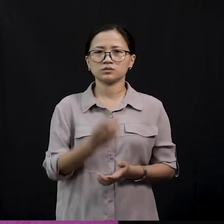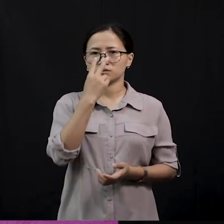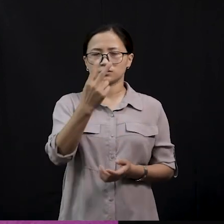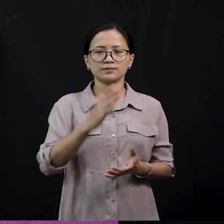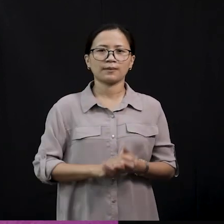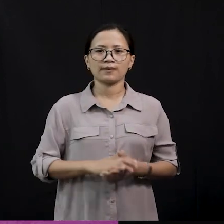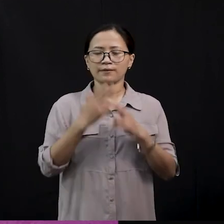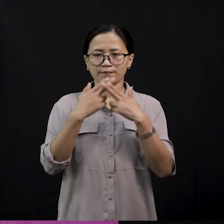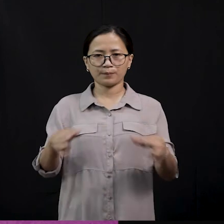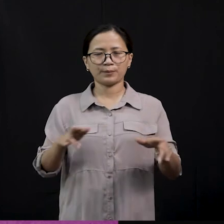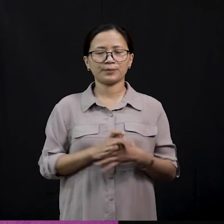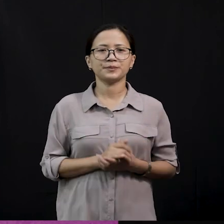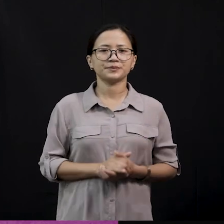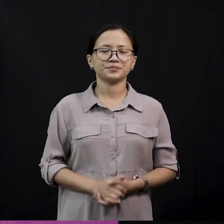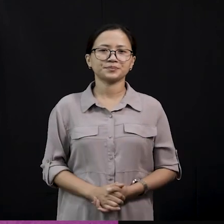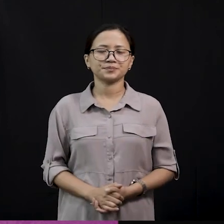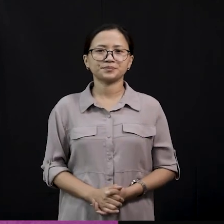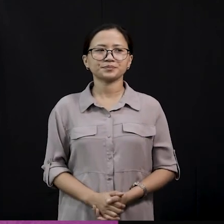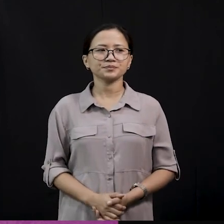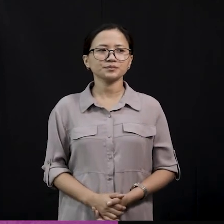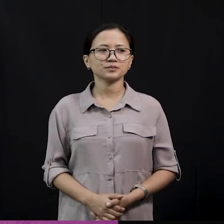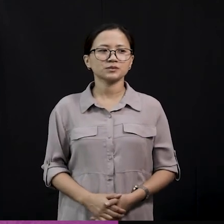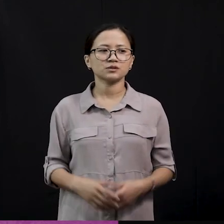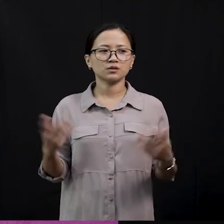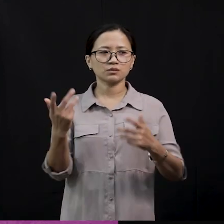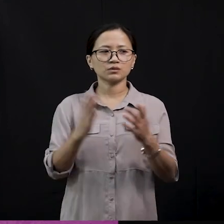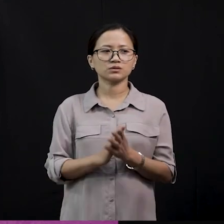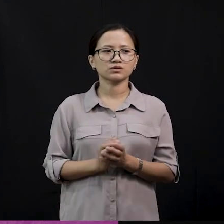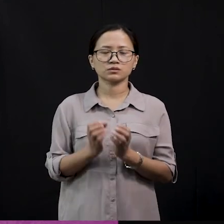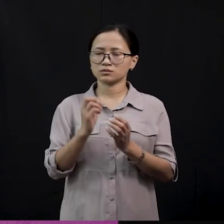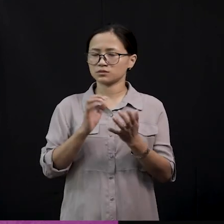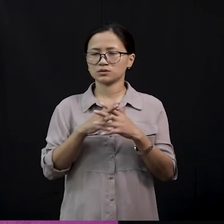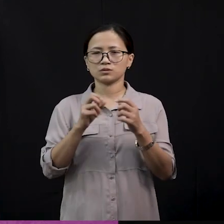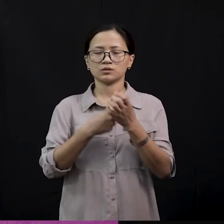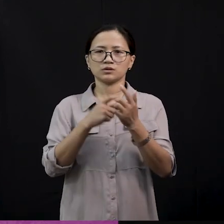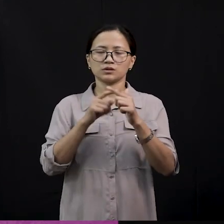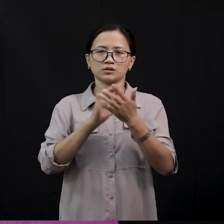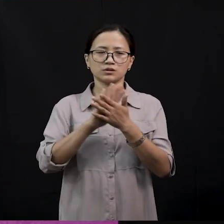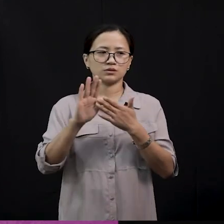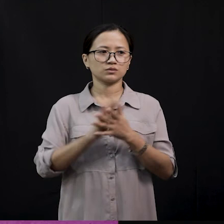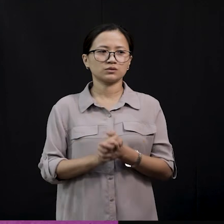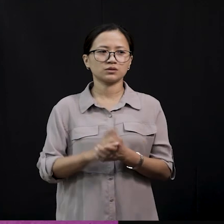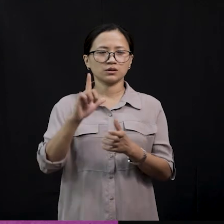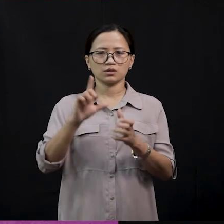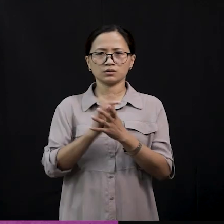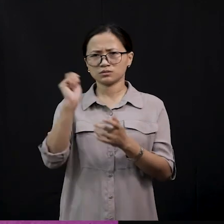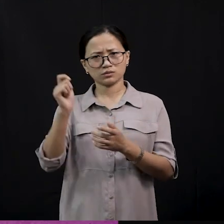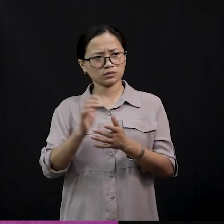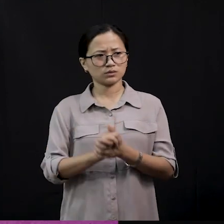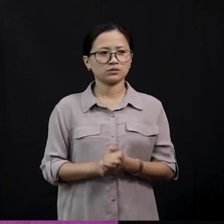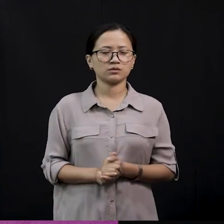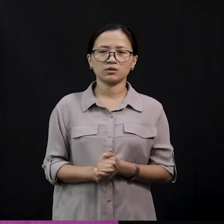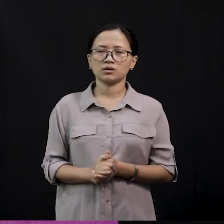was looking for freedom. What is worth laboring or working for? The laborer, remember, he wants